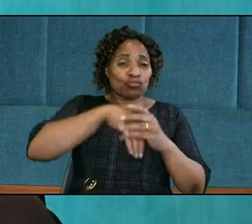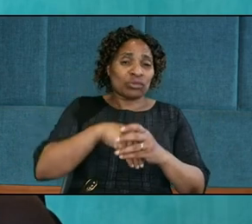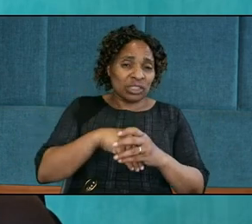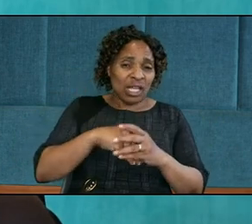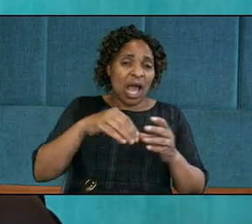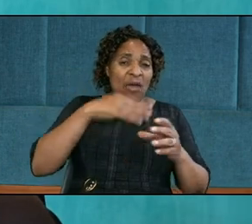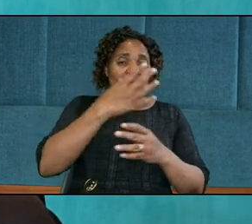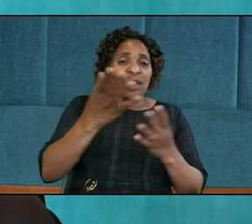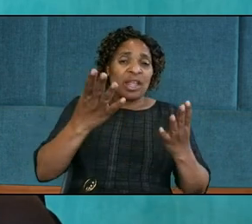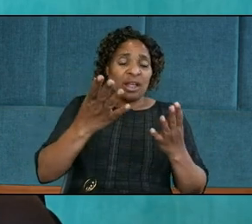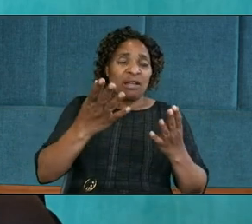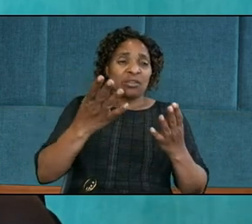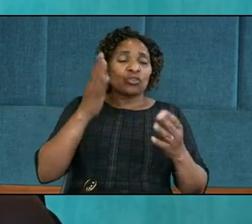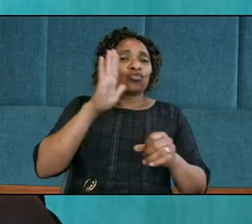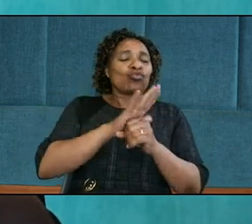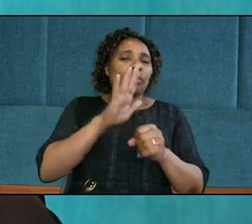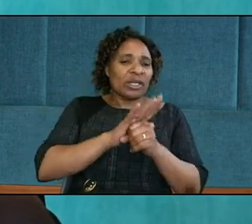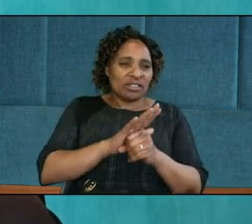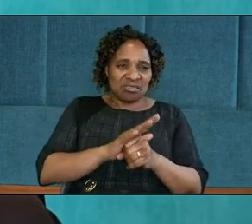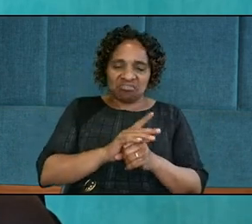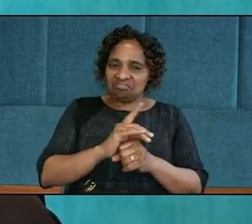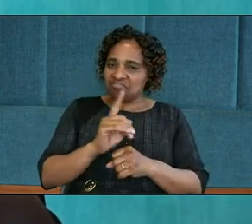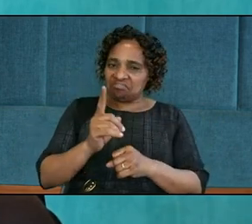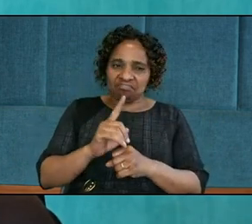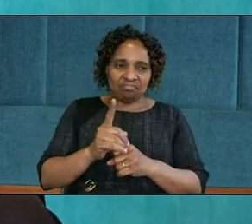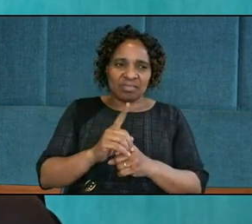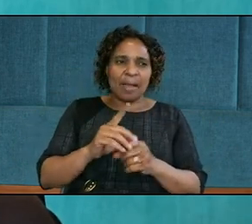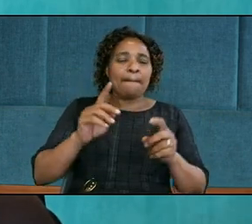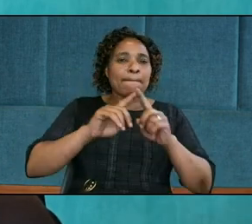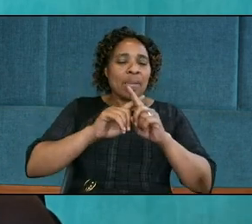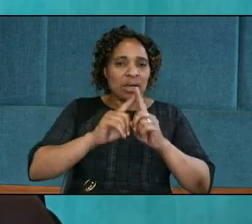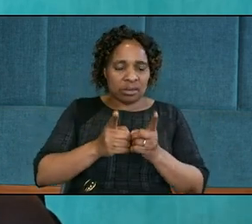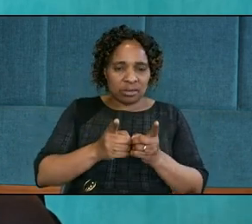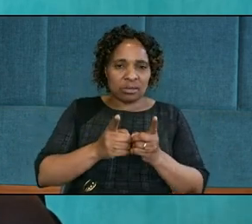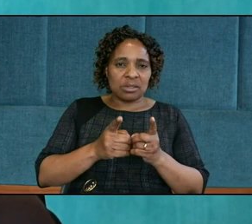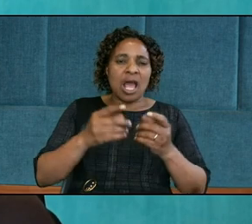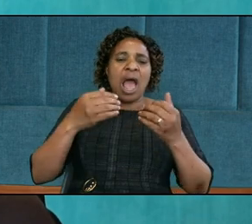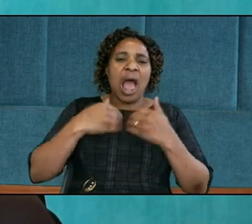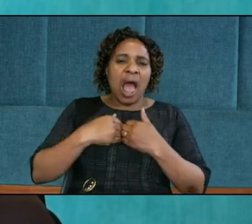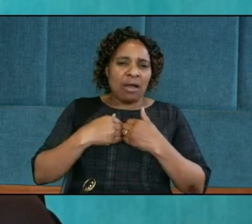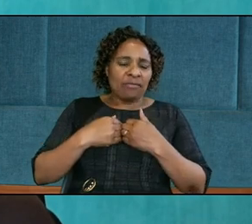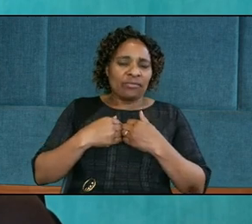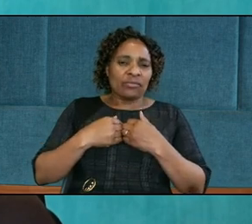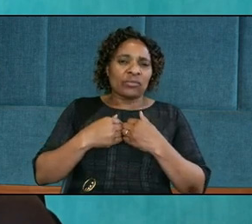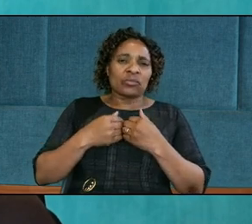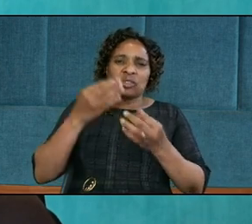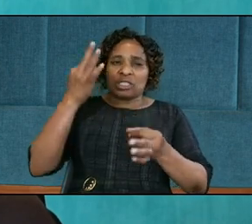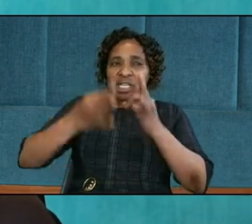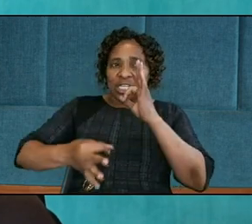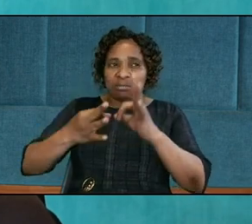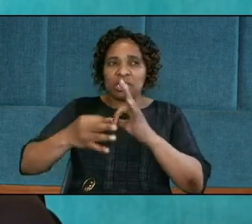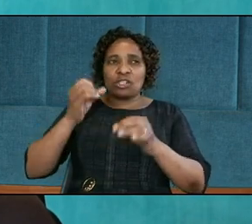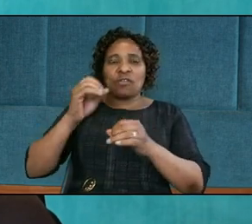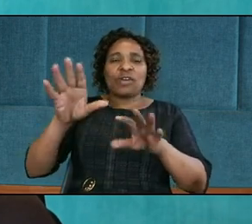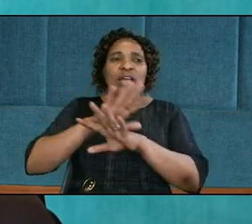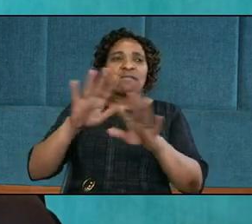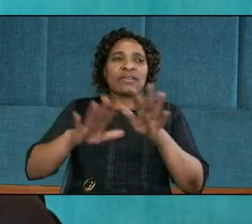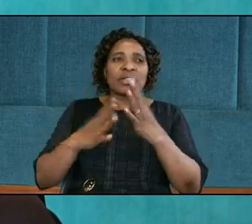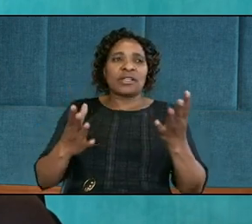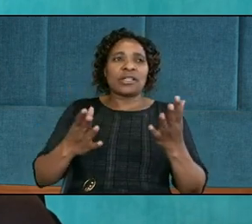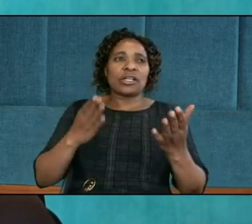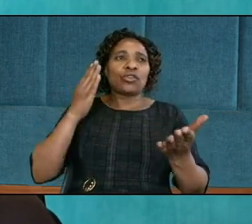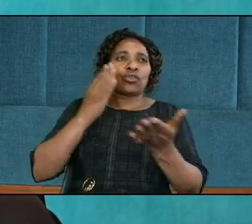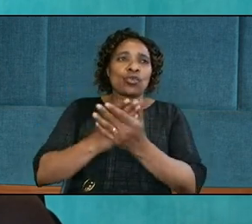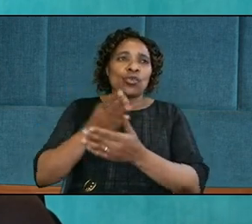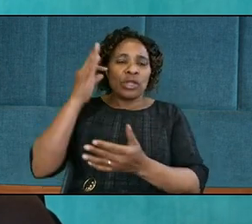much. Overestimate yourself. Yeah. Yes, overestimate yourself, but have sober judgment of everything in accordance